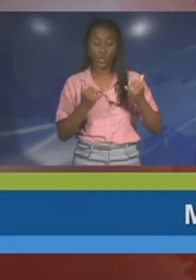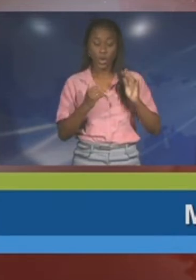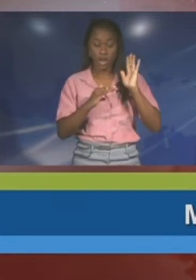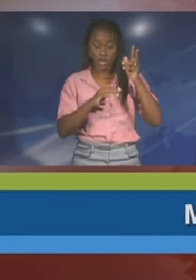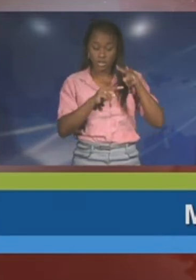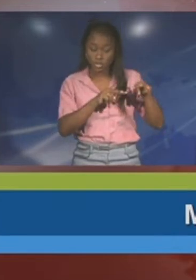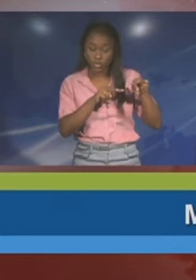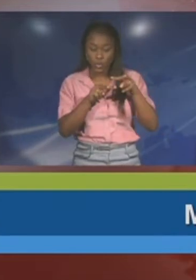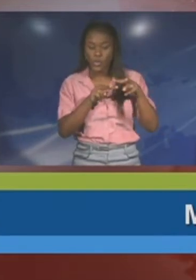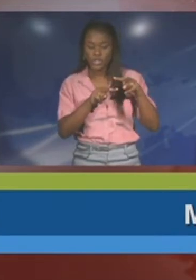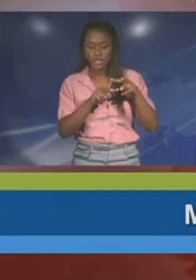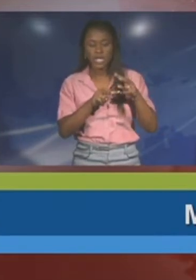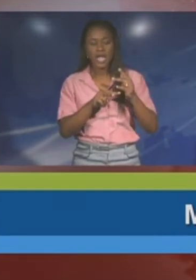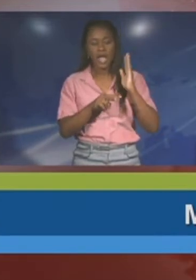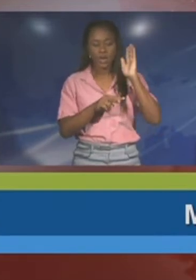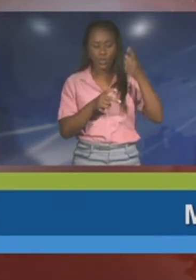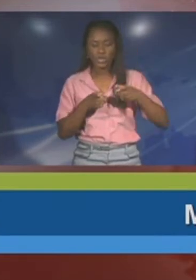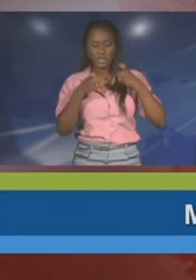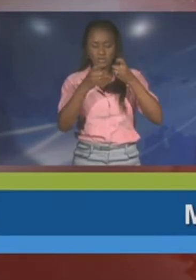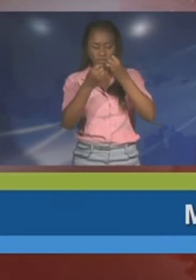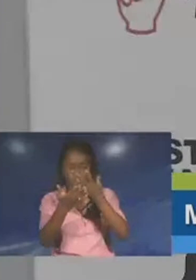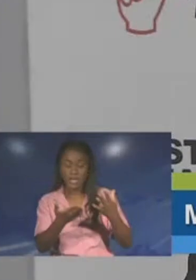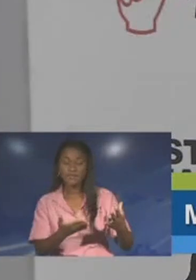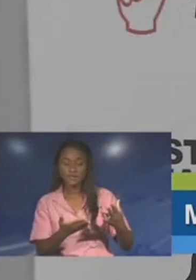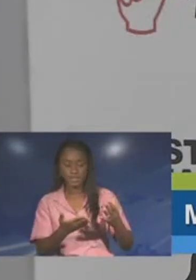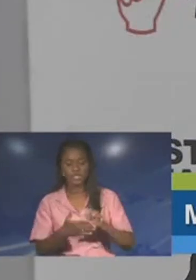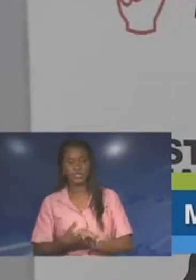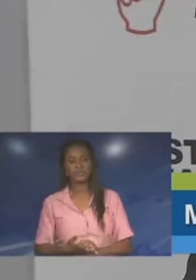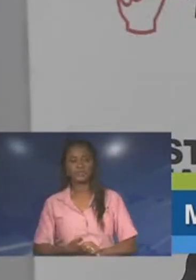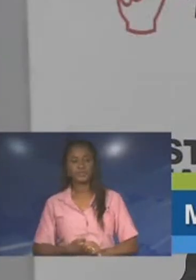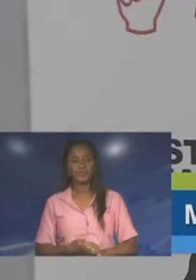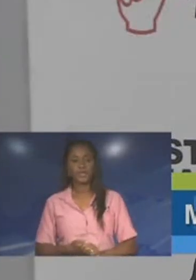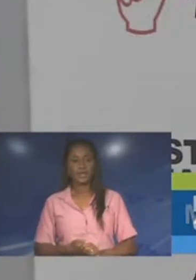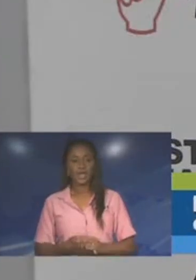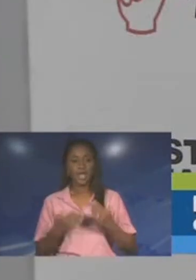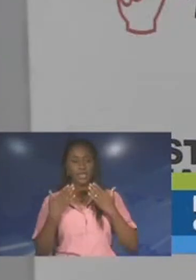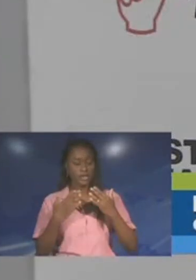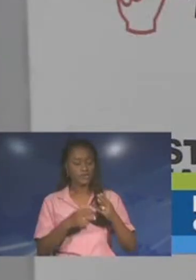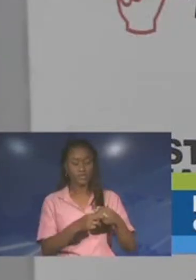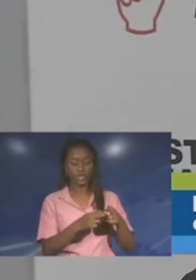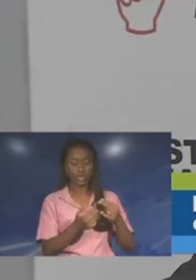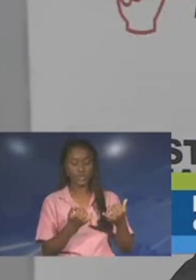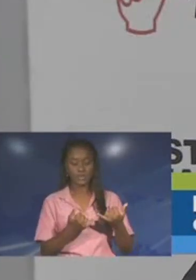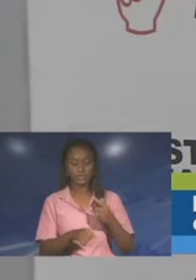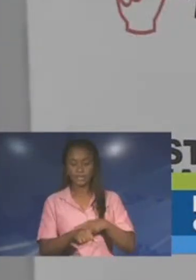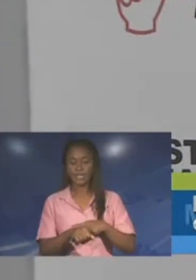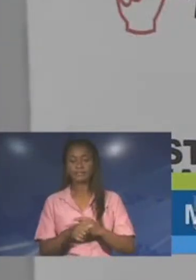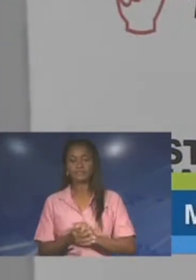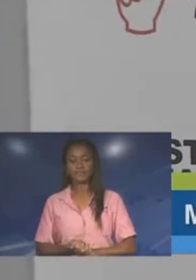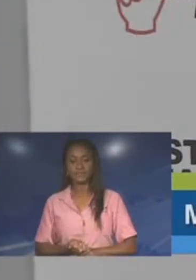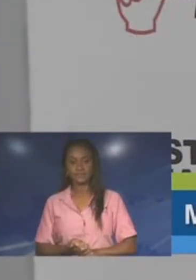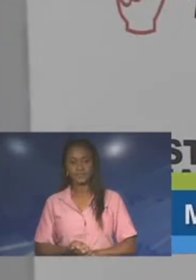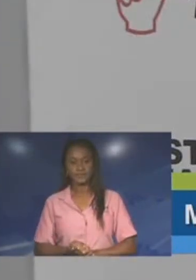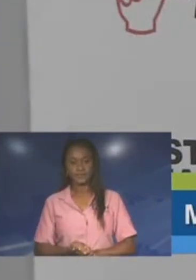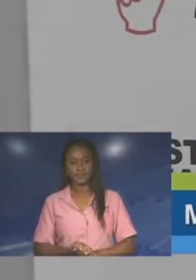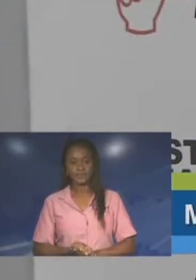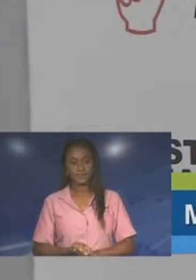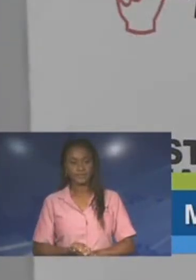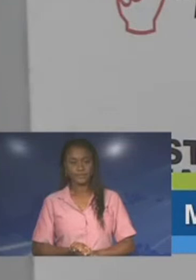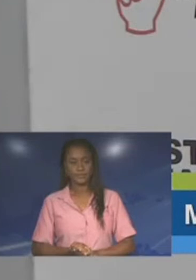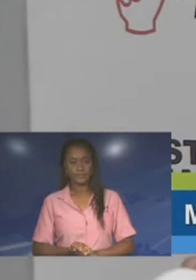will update the population as it progresses. So thanks, Al, for the brief time this morning. Thank you very much,